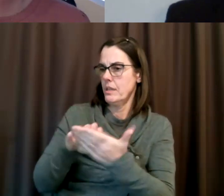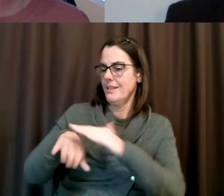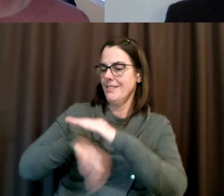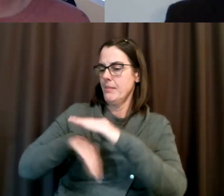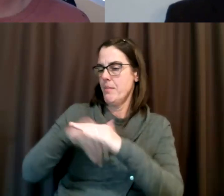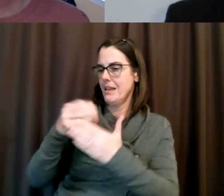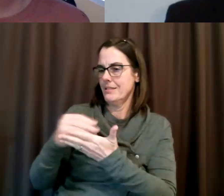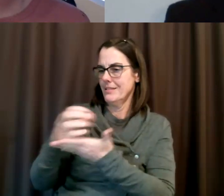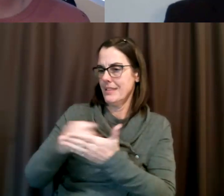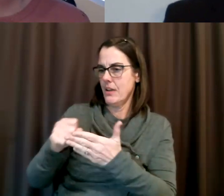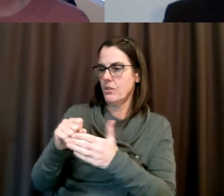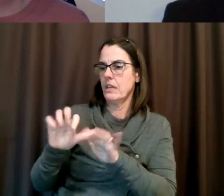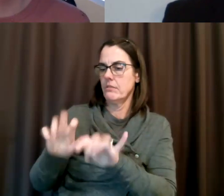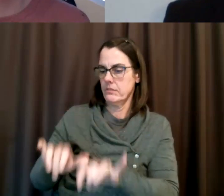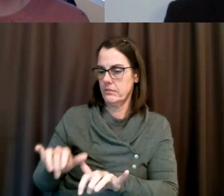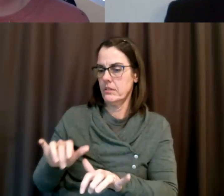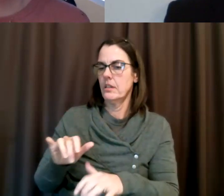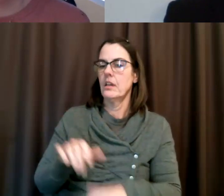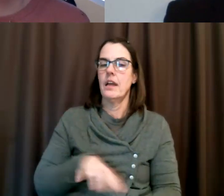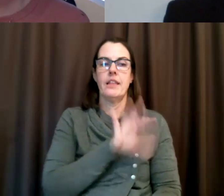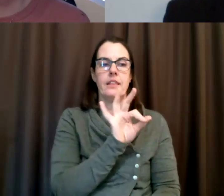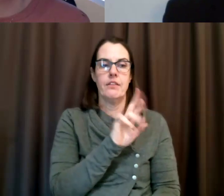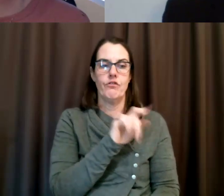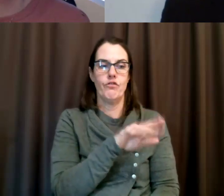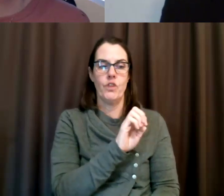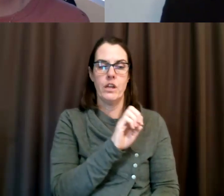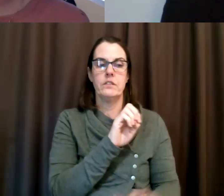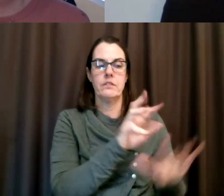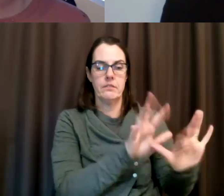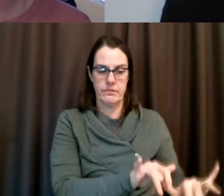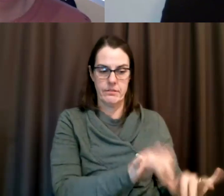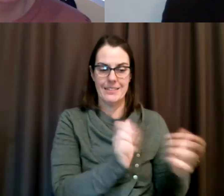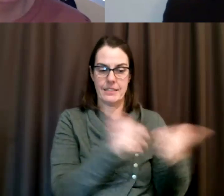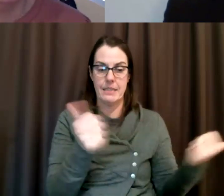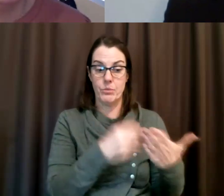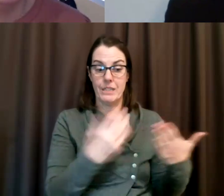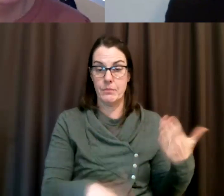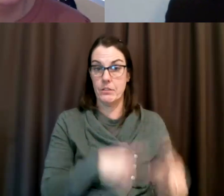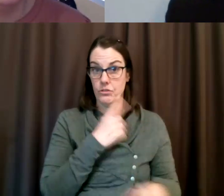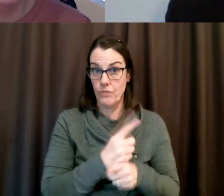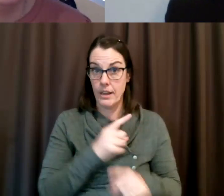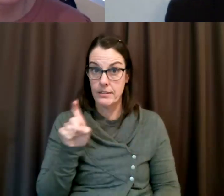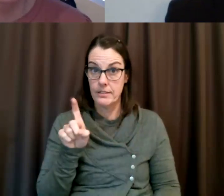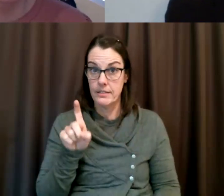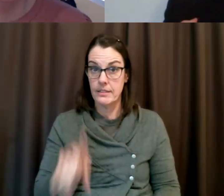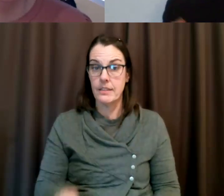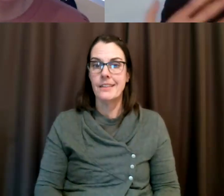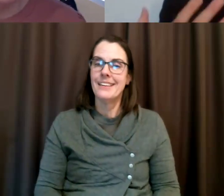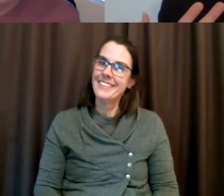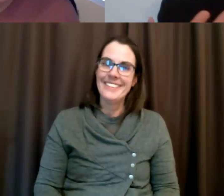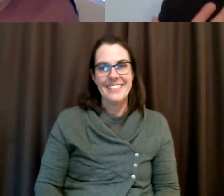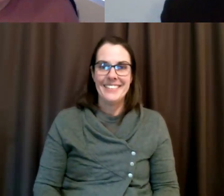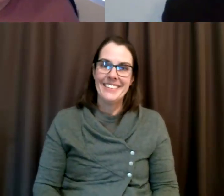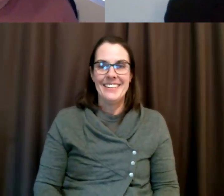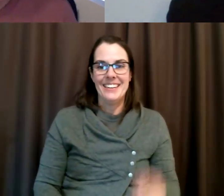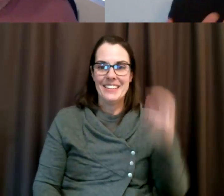manually and then the fringe manually as a separate expense. Is that right? So